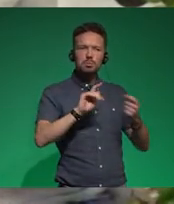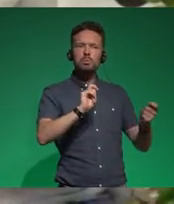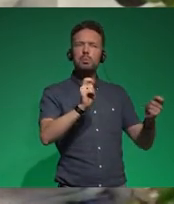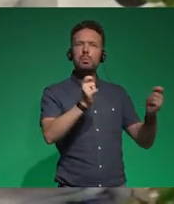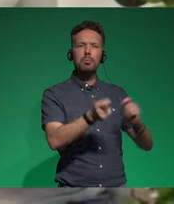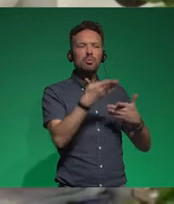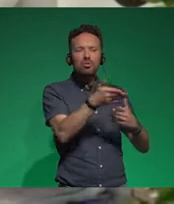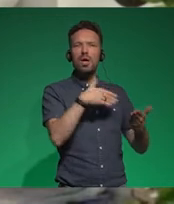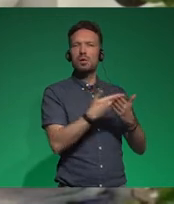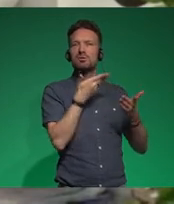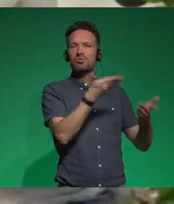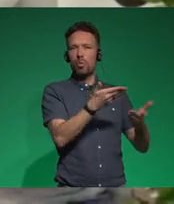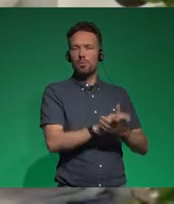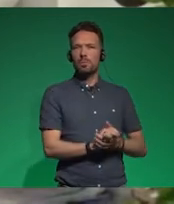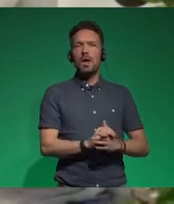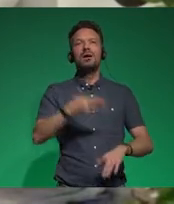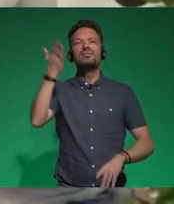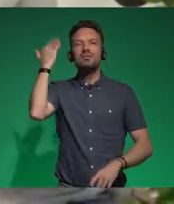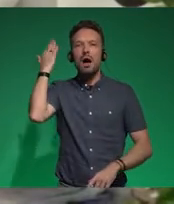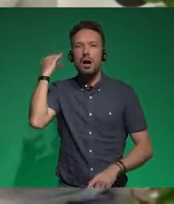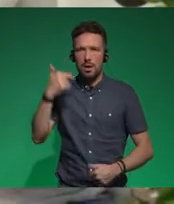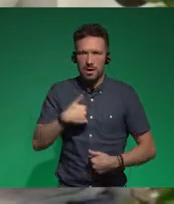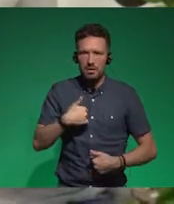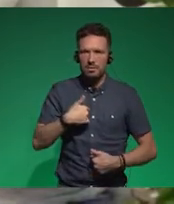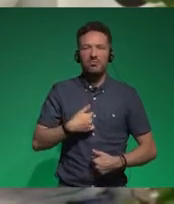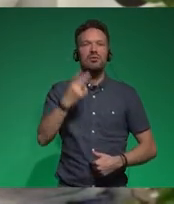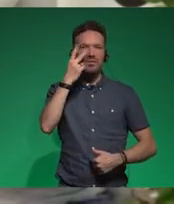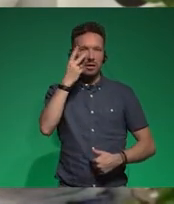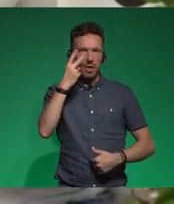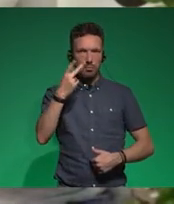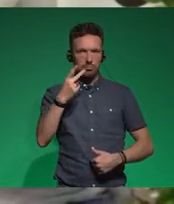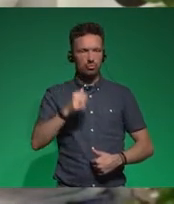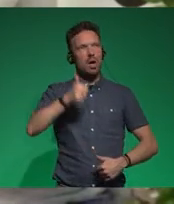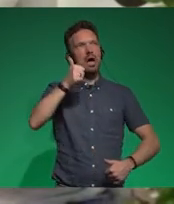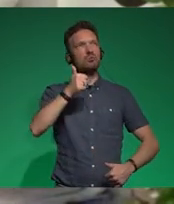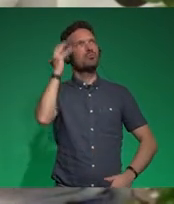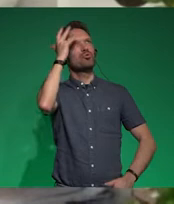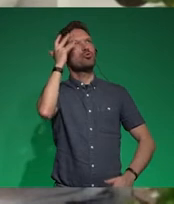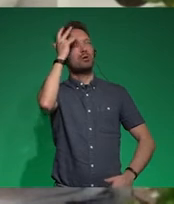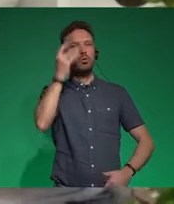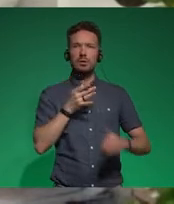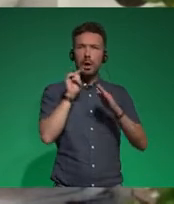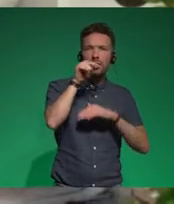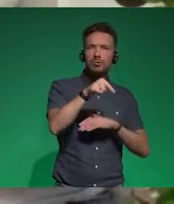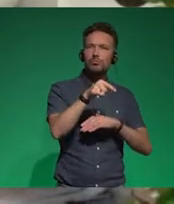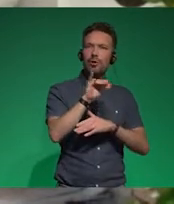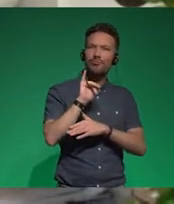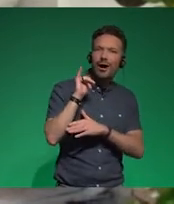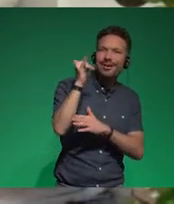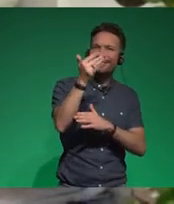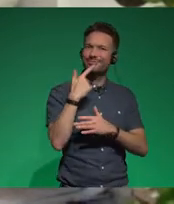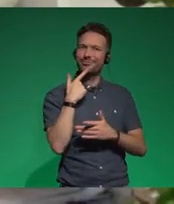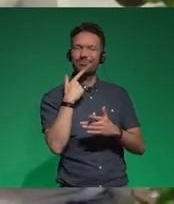kind of landscape. But at the same time, I started to work quite a lot with found and archival footage.